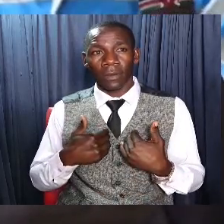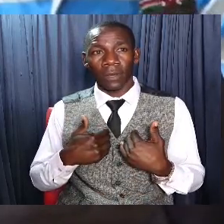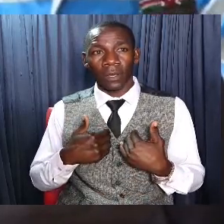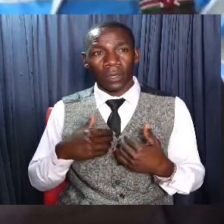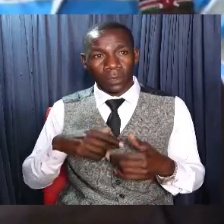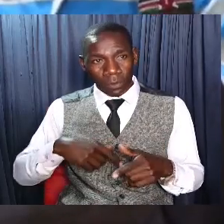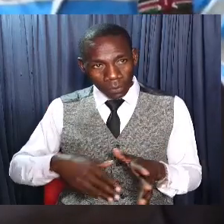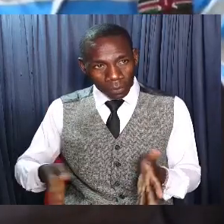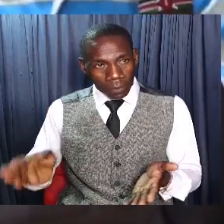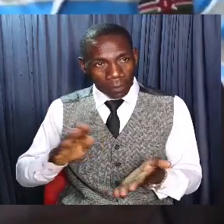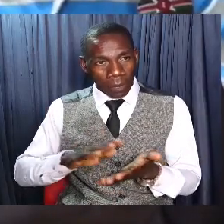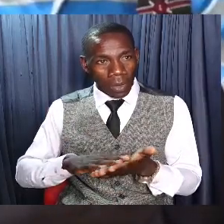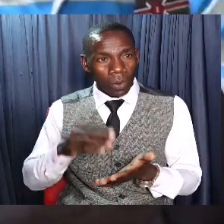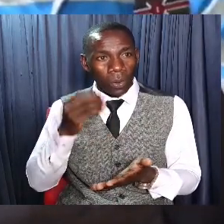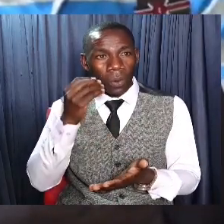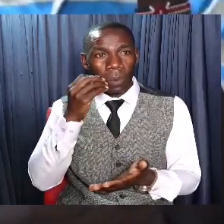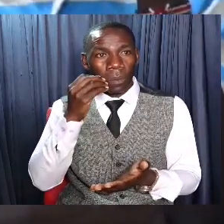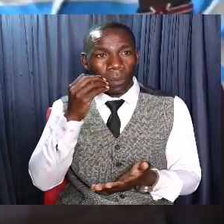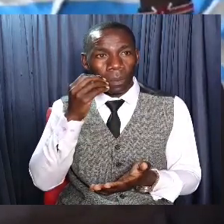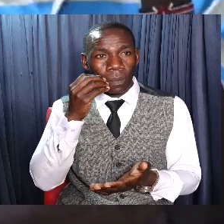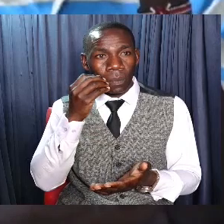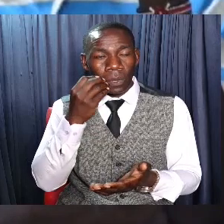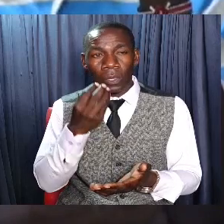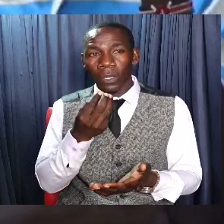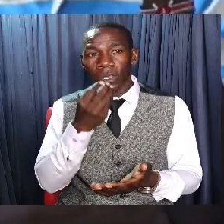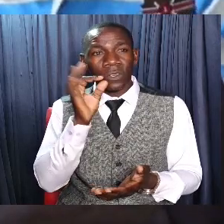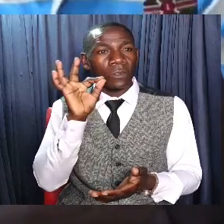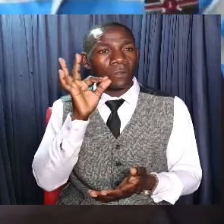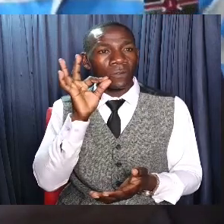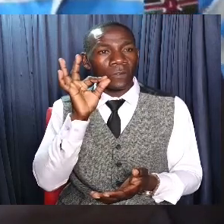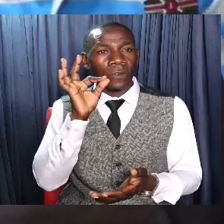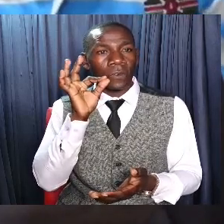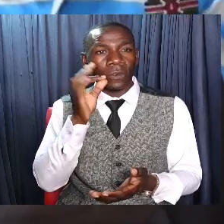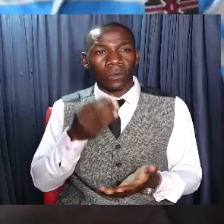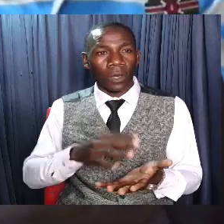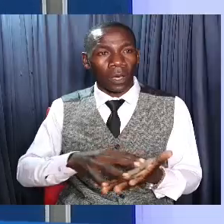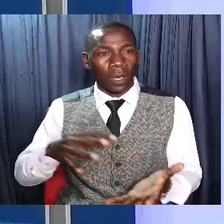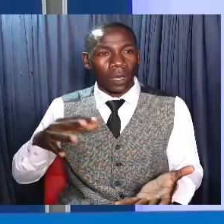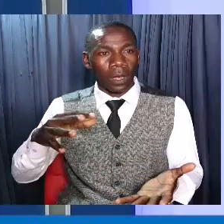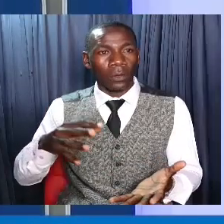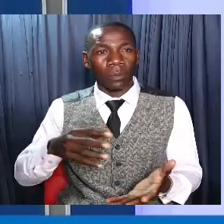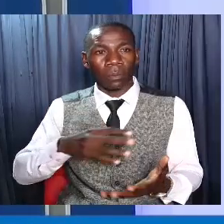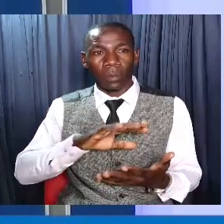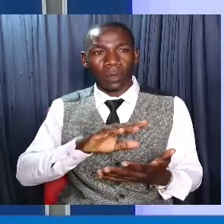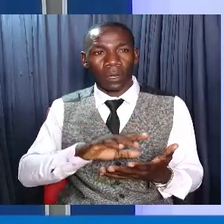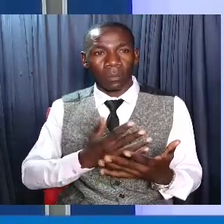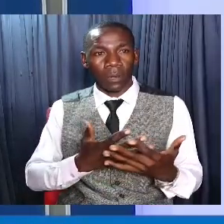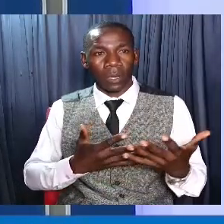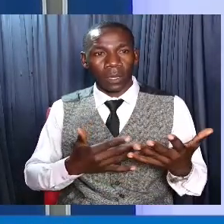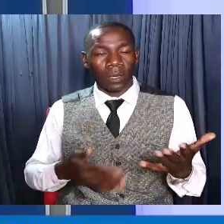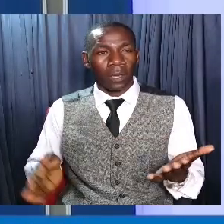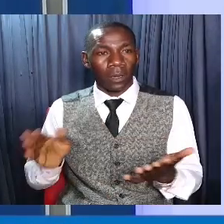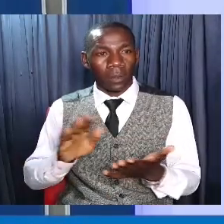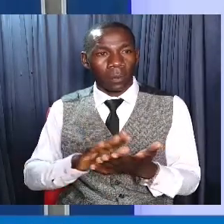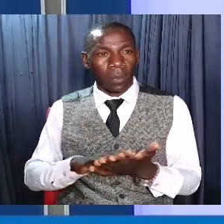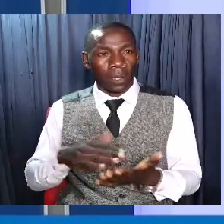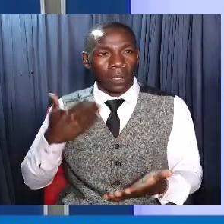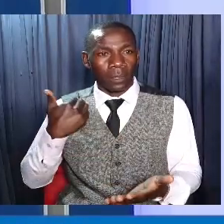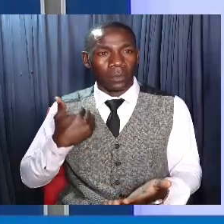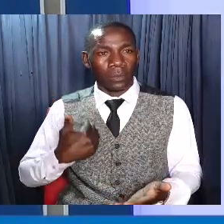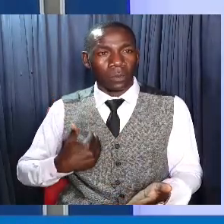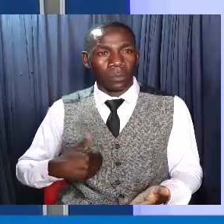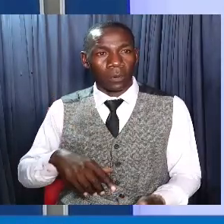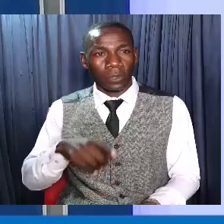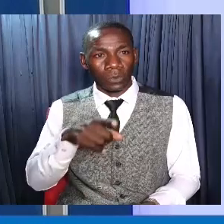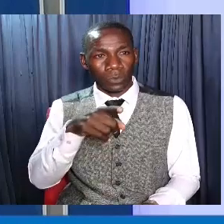uende nyumbani. Now you just go home. Ukale matunda ya kuongeza damu. Eat the fruits at least to add up your blood. Ndipo urudi hapa tukufanyia operation. You'll come